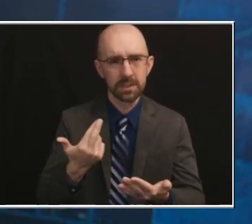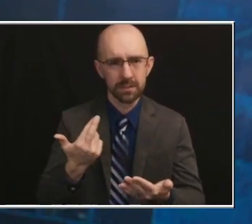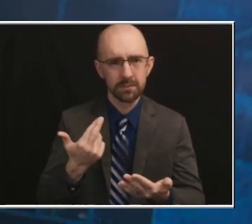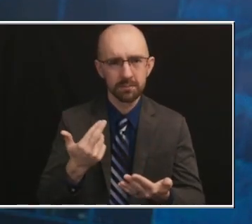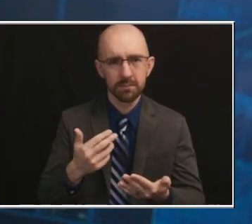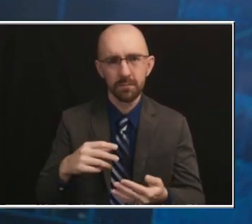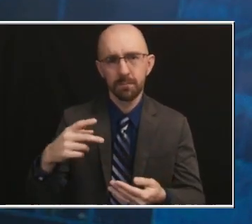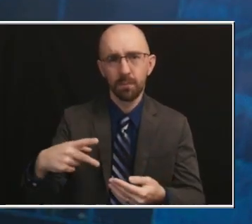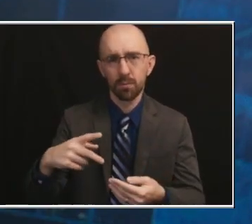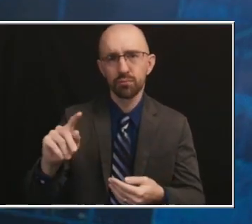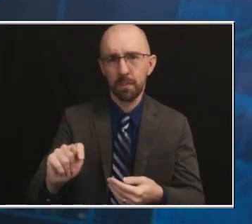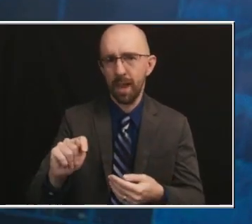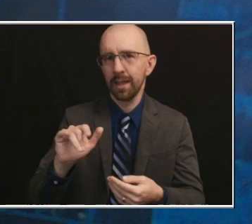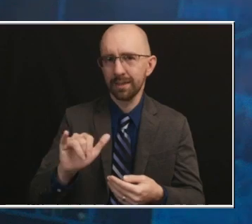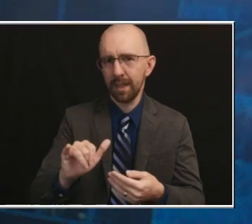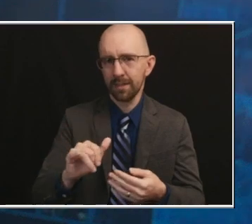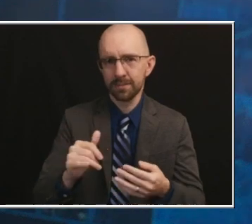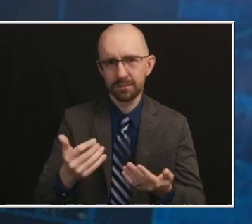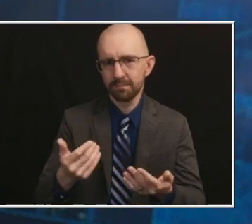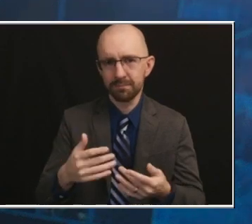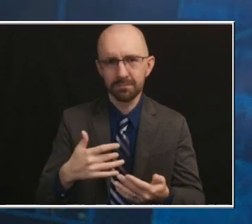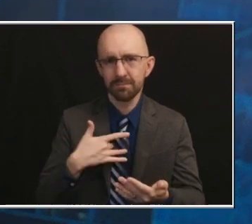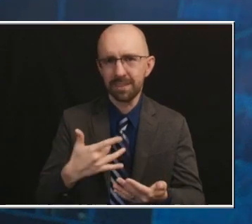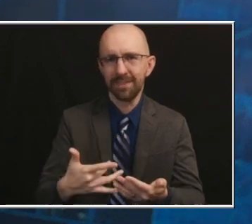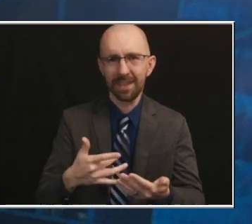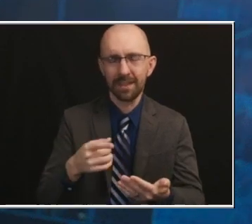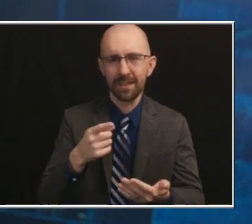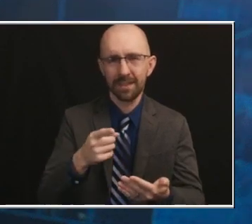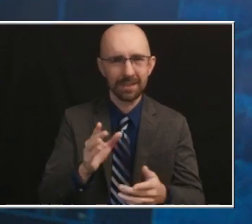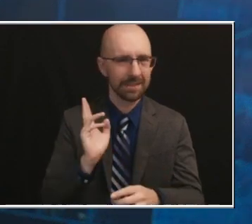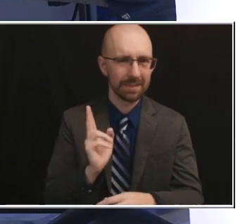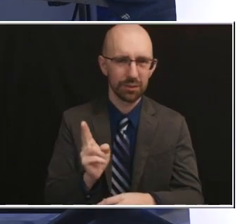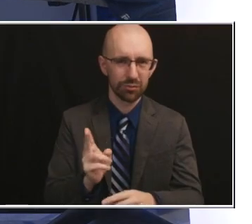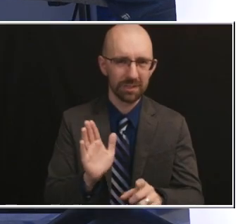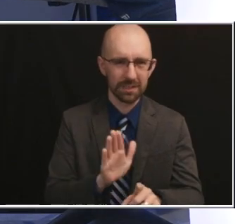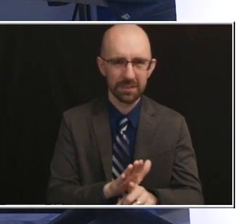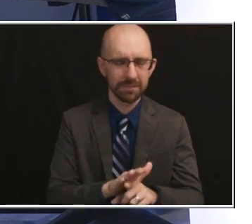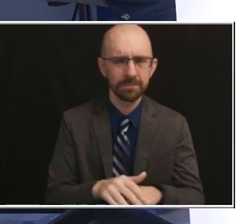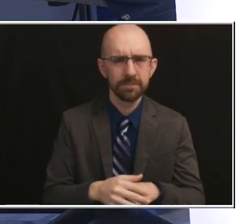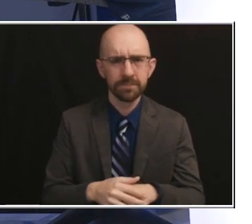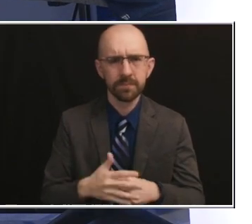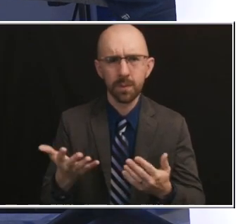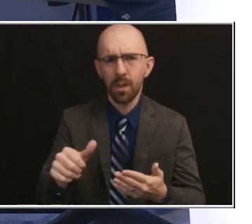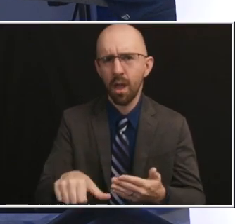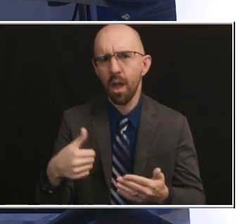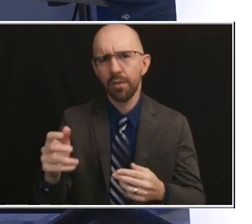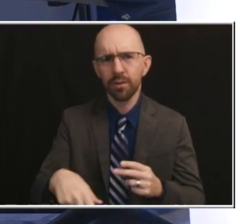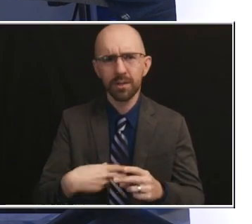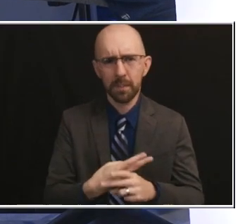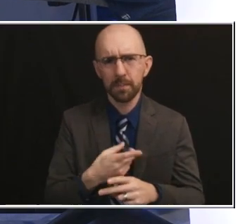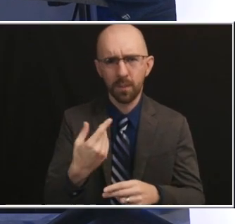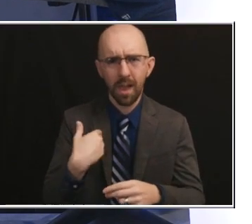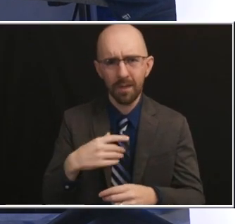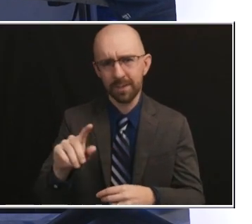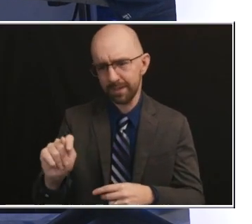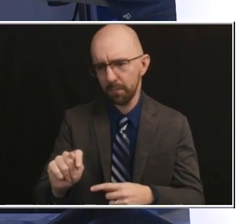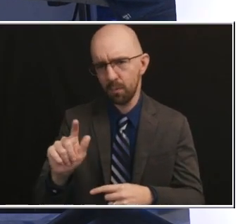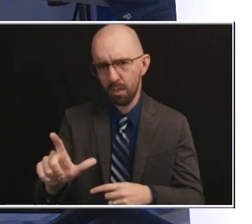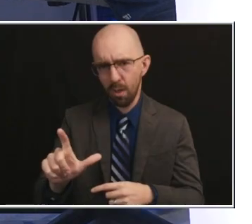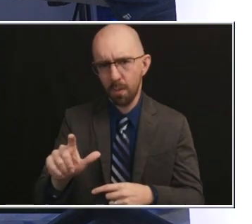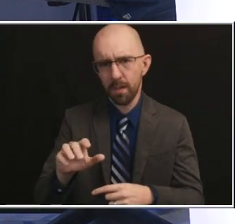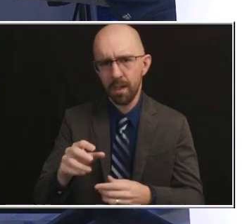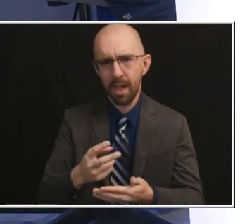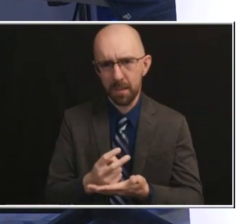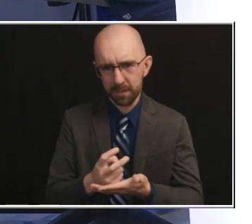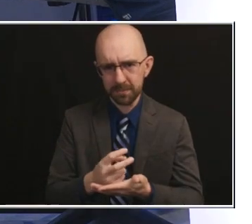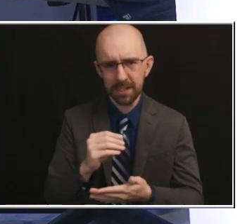that's most likely just given his history. And what's the other kind of you've got temporal lobe epilepsy, and then is there